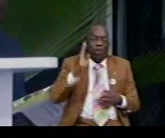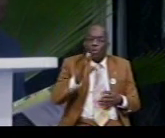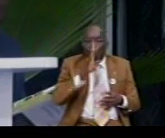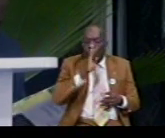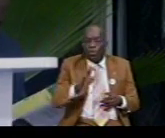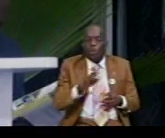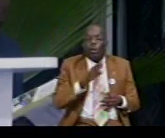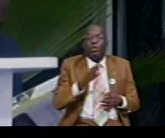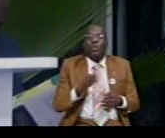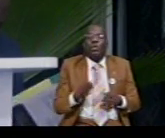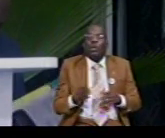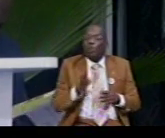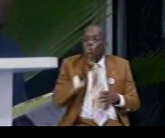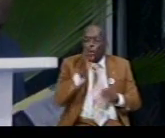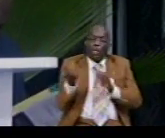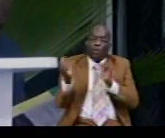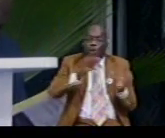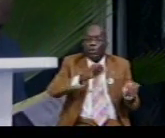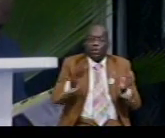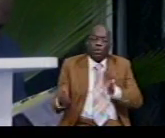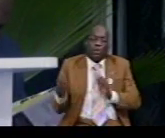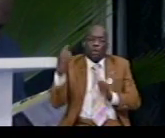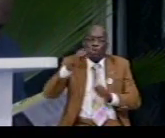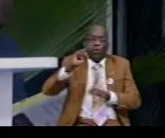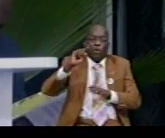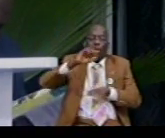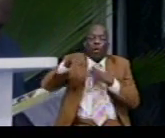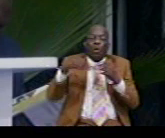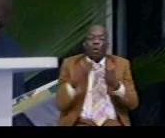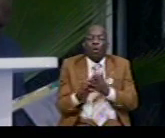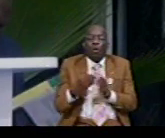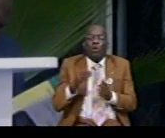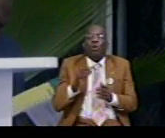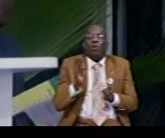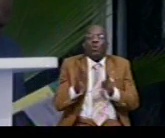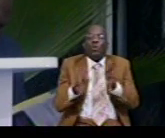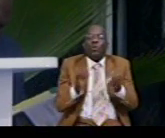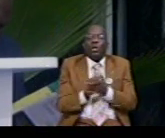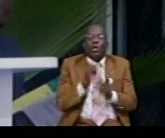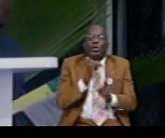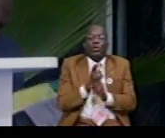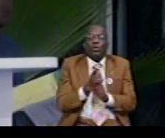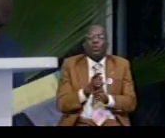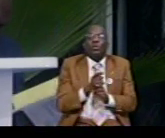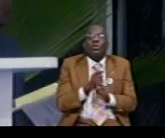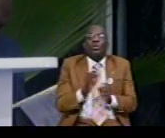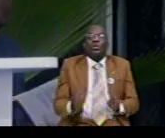globally, second Saturday, 8th of July,